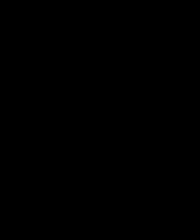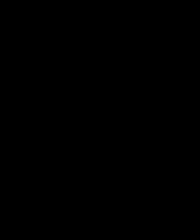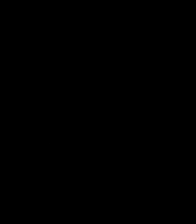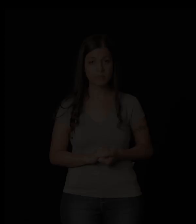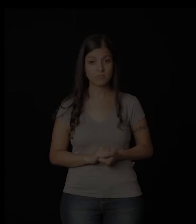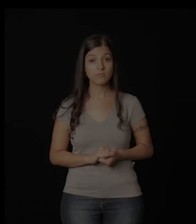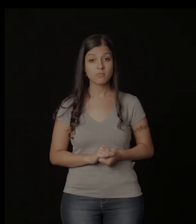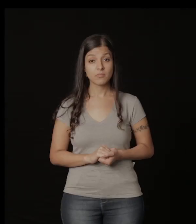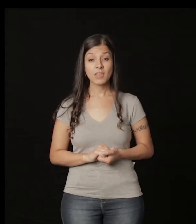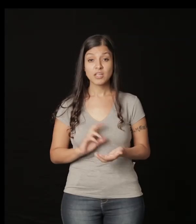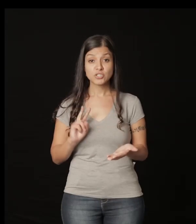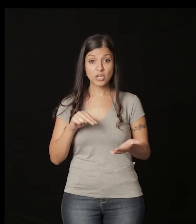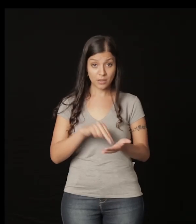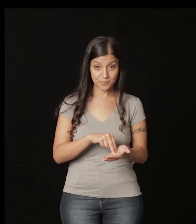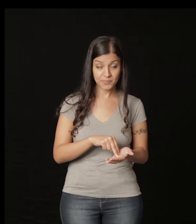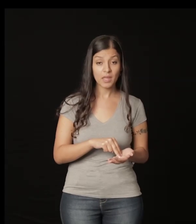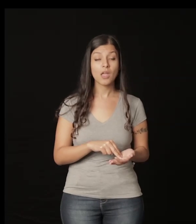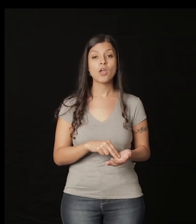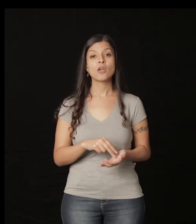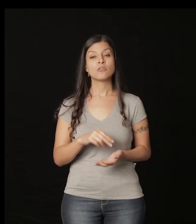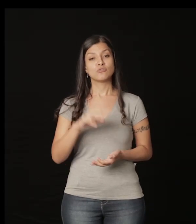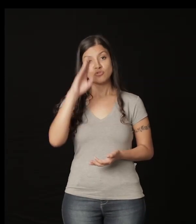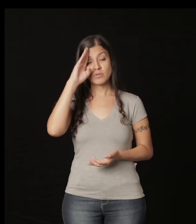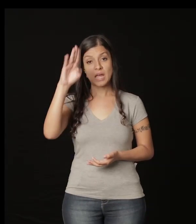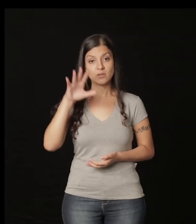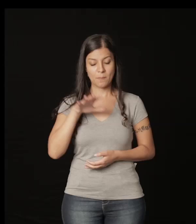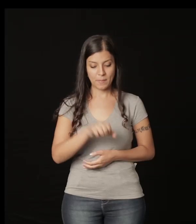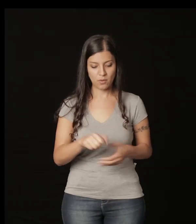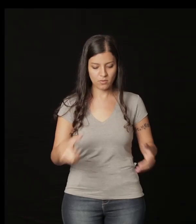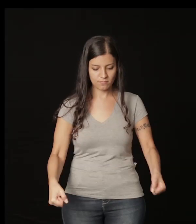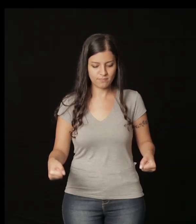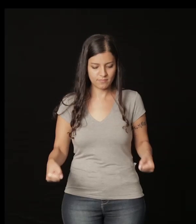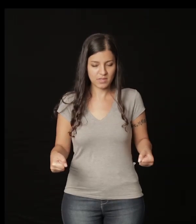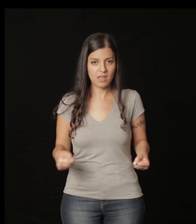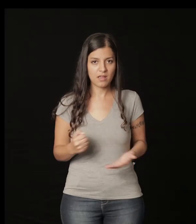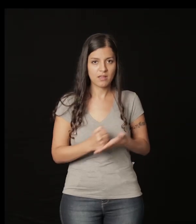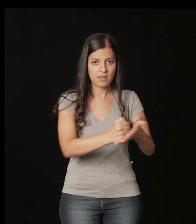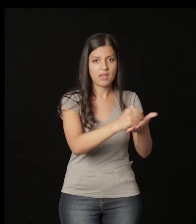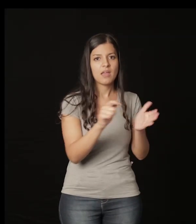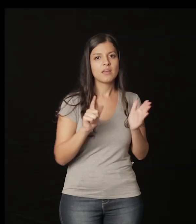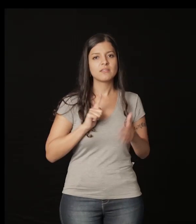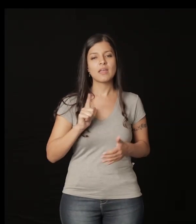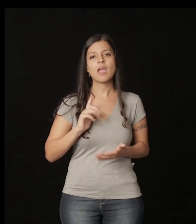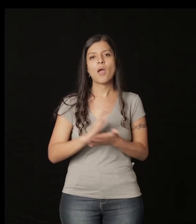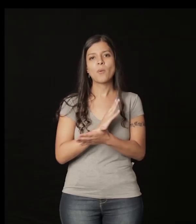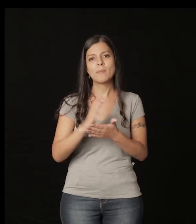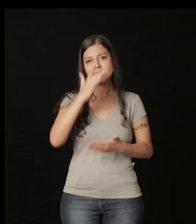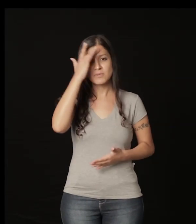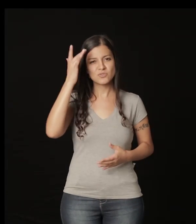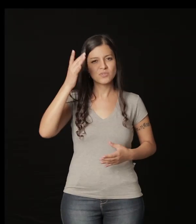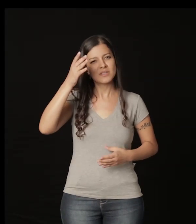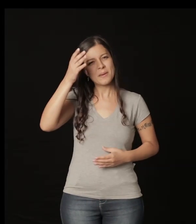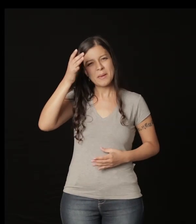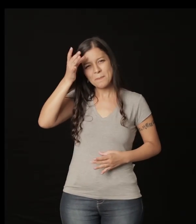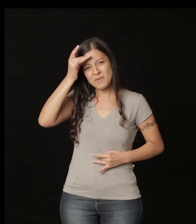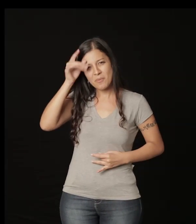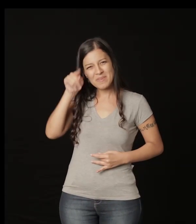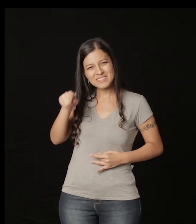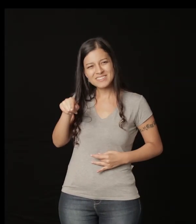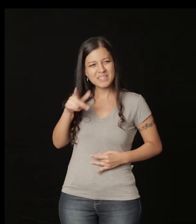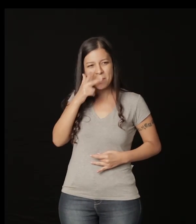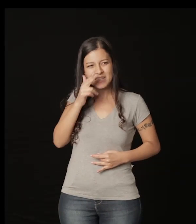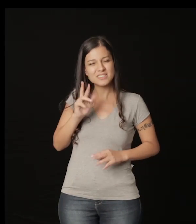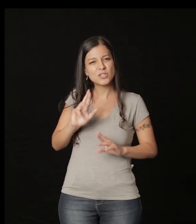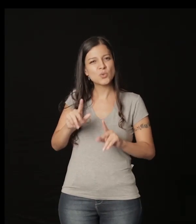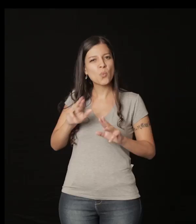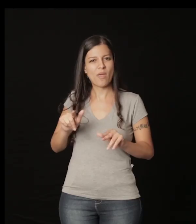you know, when we arrived, the soldiers picked it up and carried it for us. And you can see that they're sort of unwitting actors in this kind of performance,